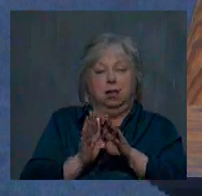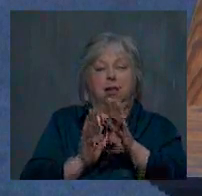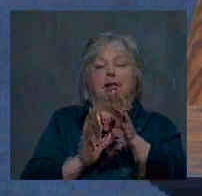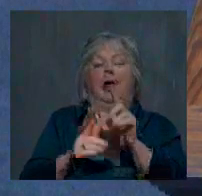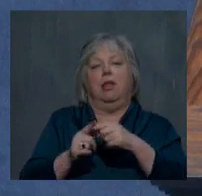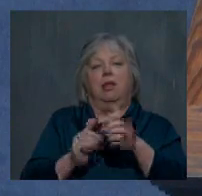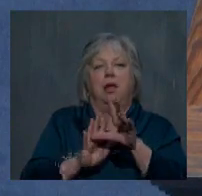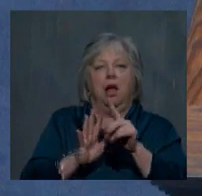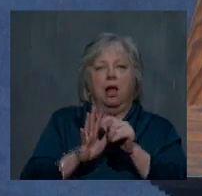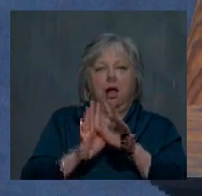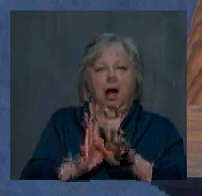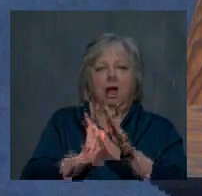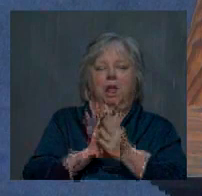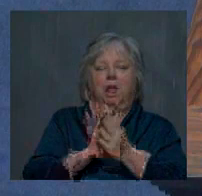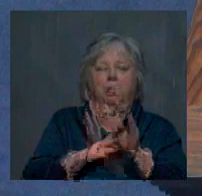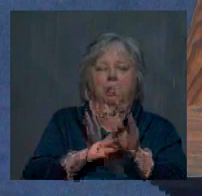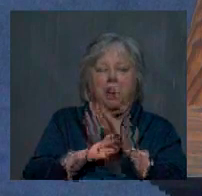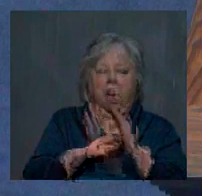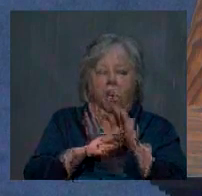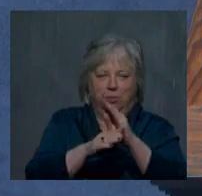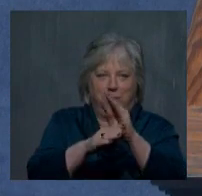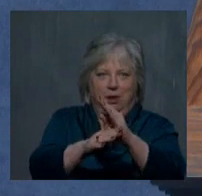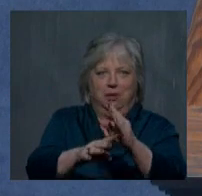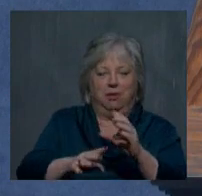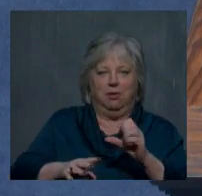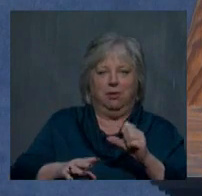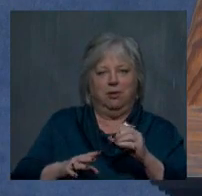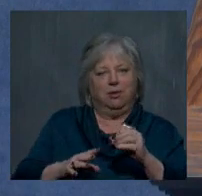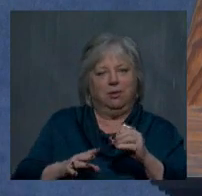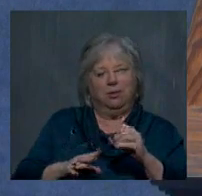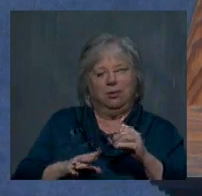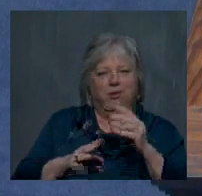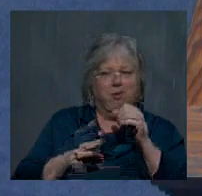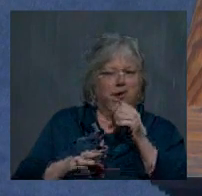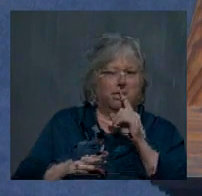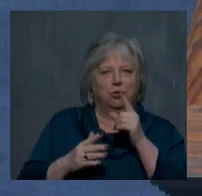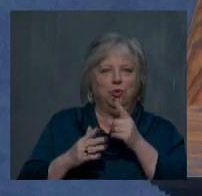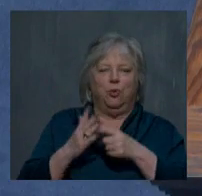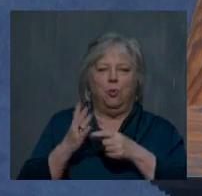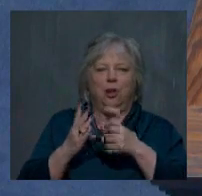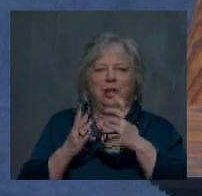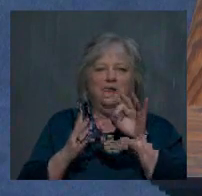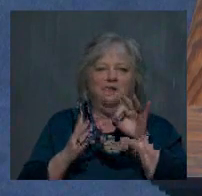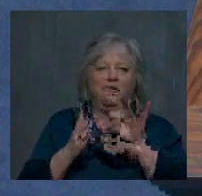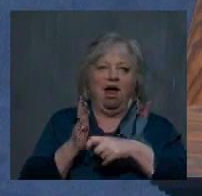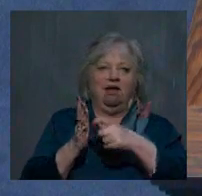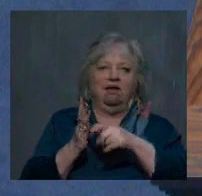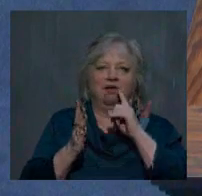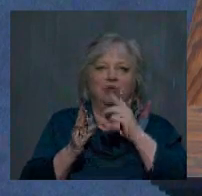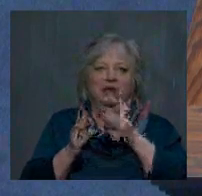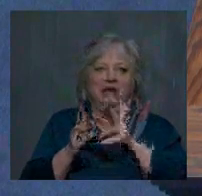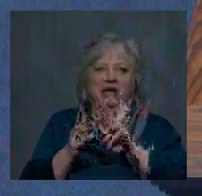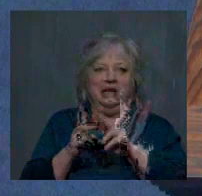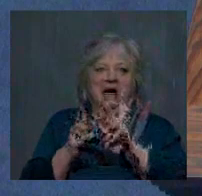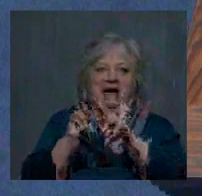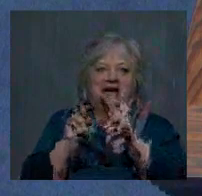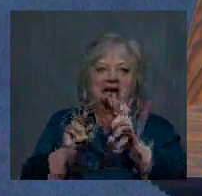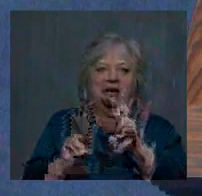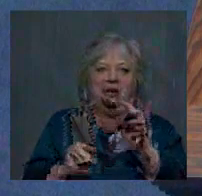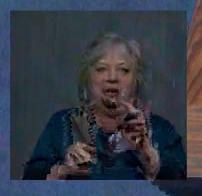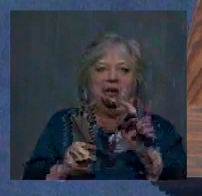is it's concerned as far as what the price of man project versus